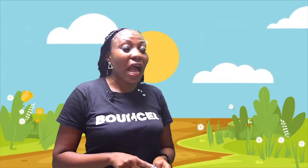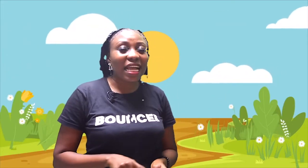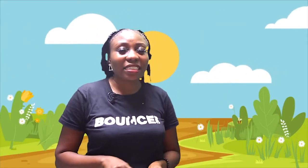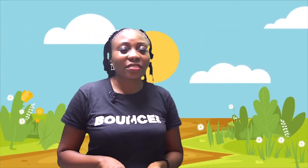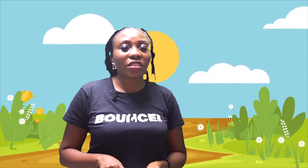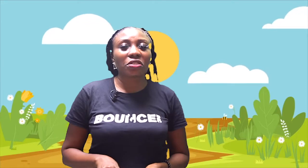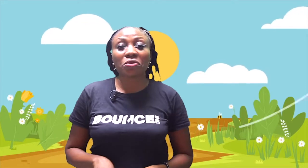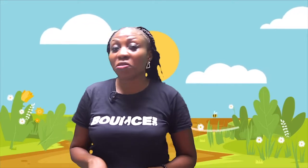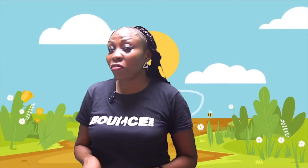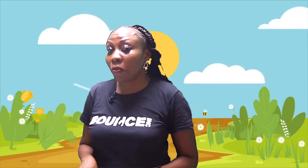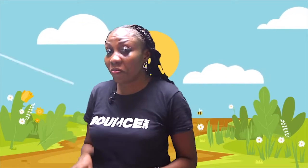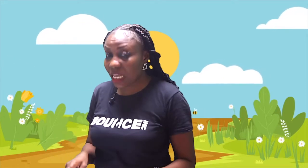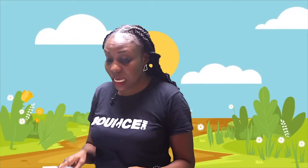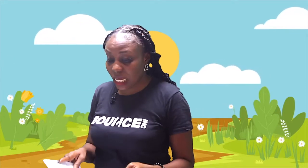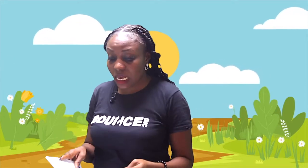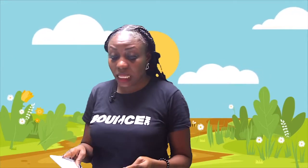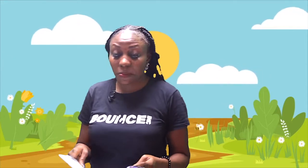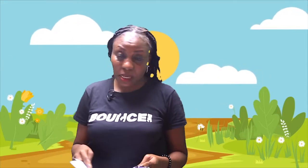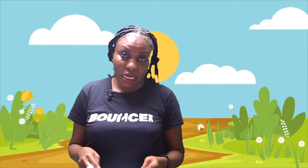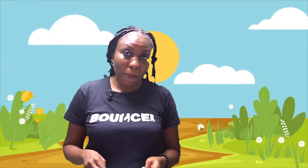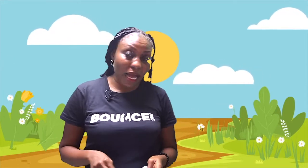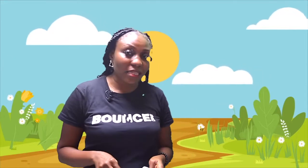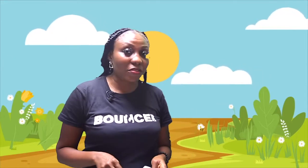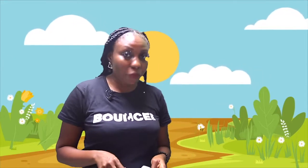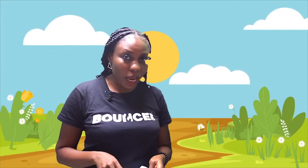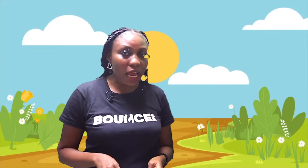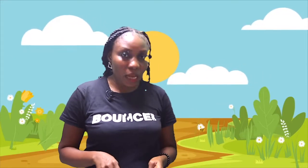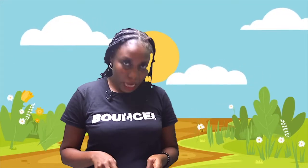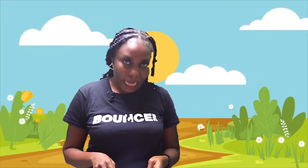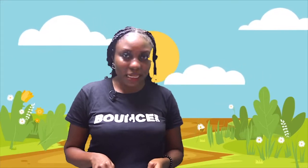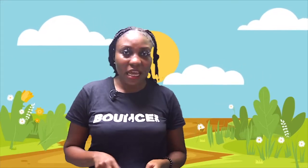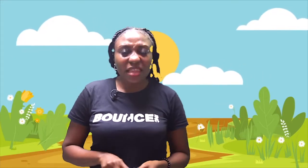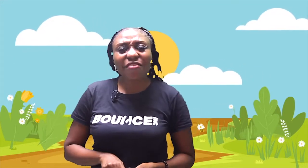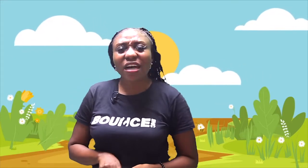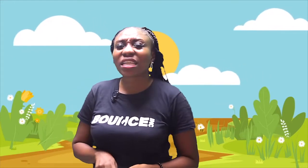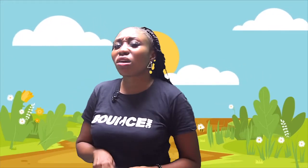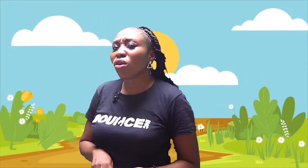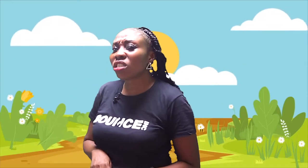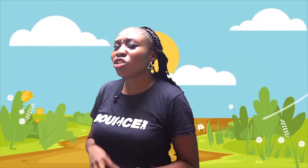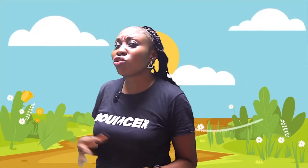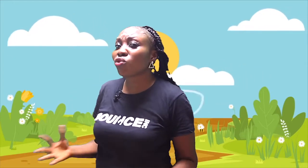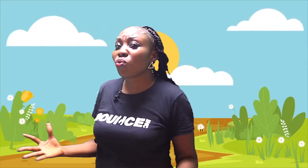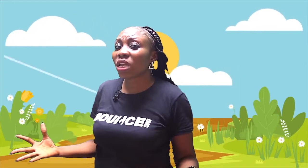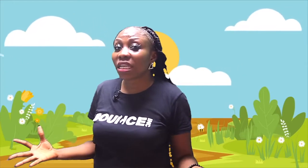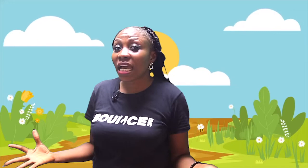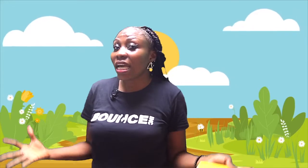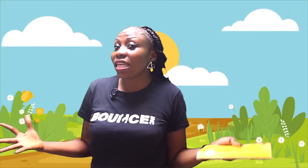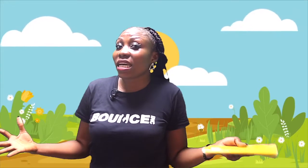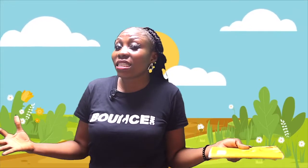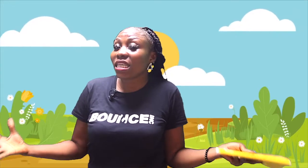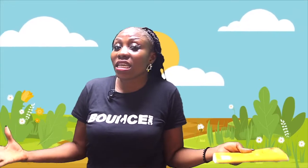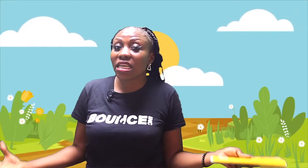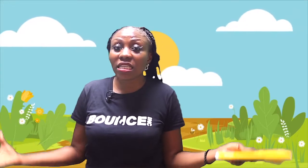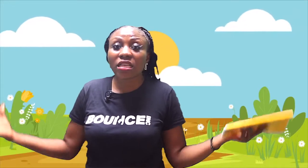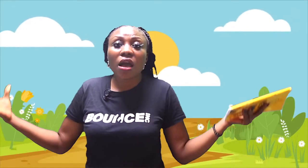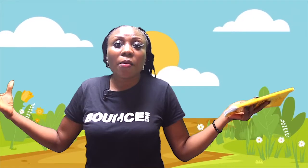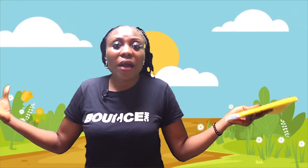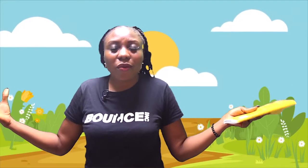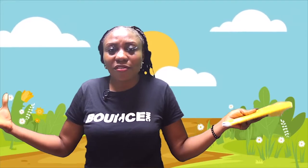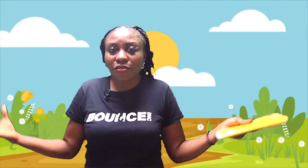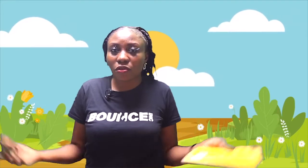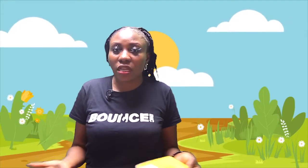the height of the story for me. The peak part of where I like the fact that God is showing that he